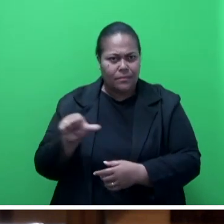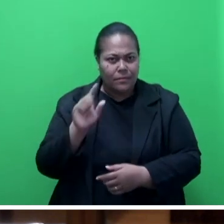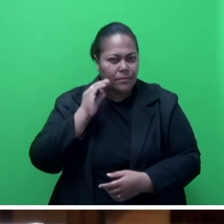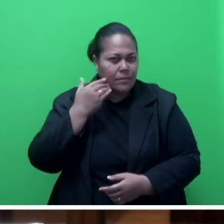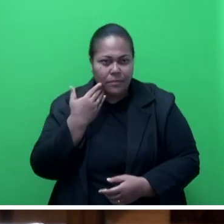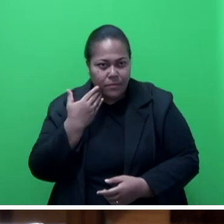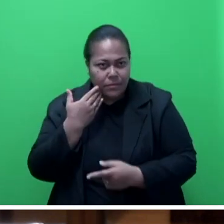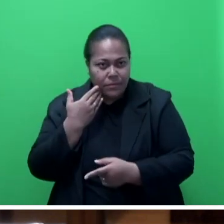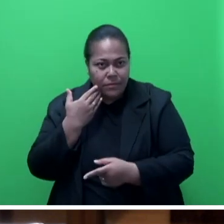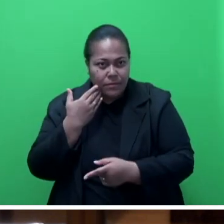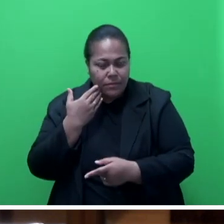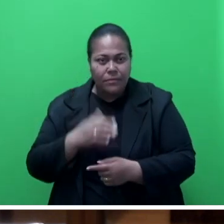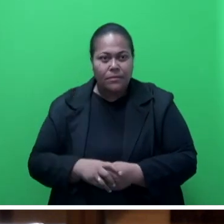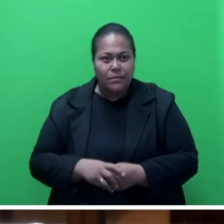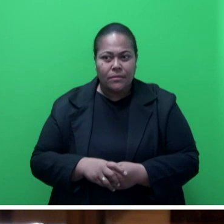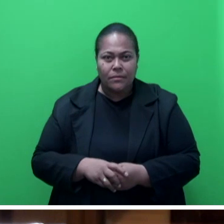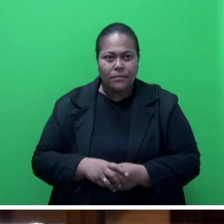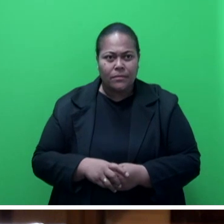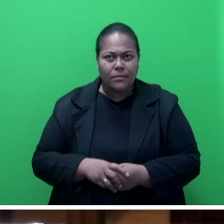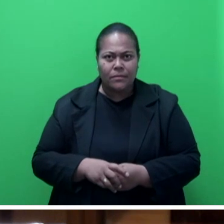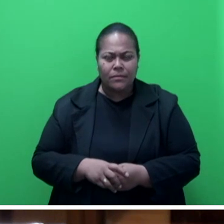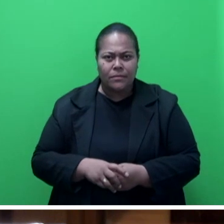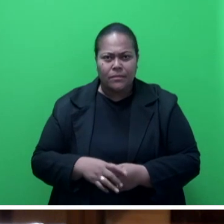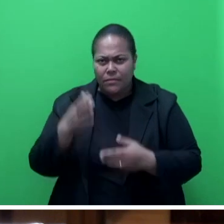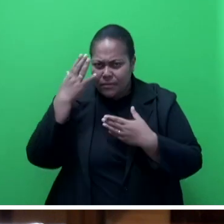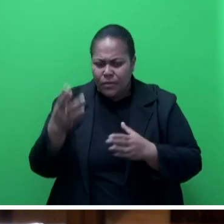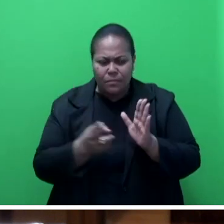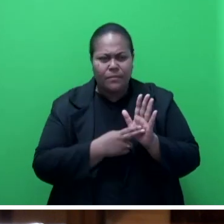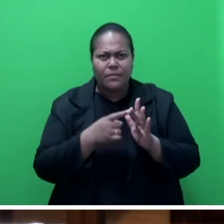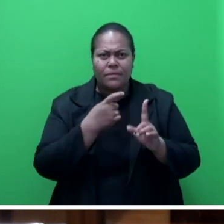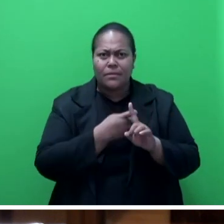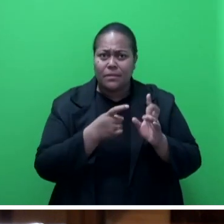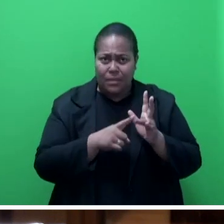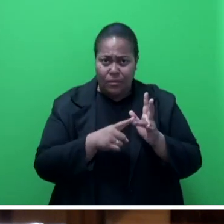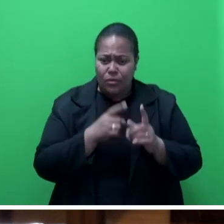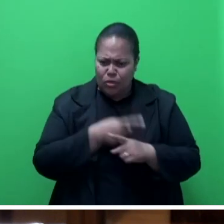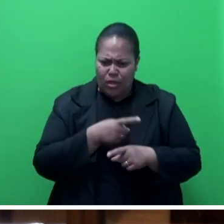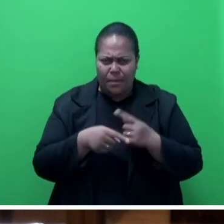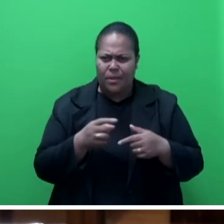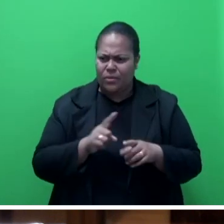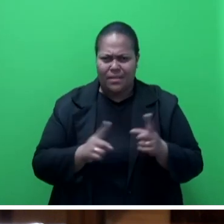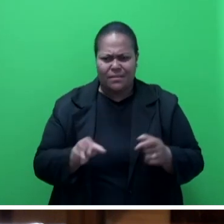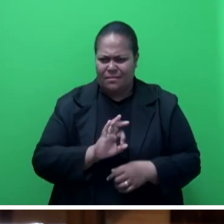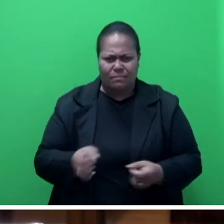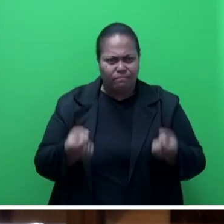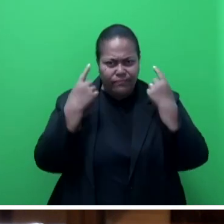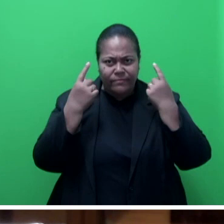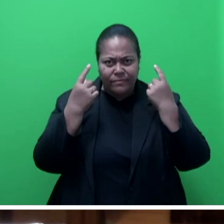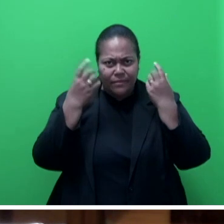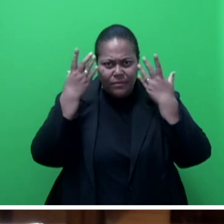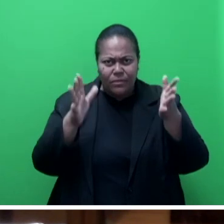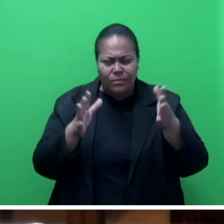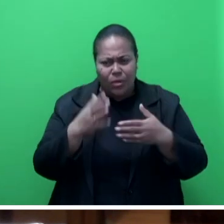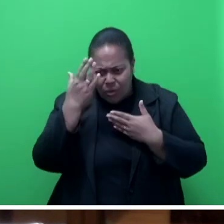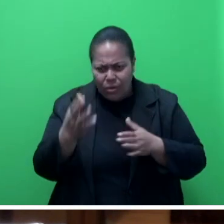let Honourable Nikonowekula, talk about things he clearly doesn't understand. As Honourable Faya Skoya